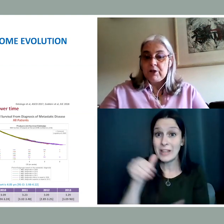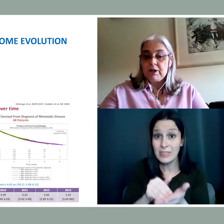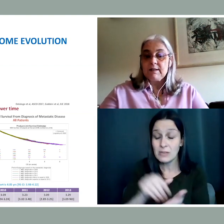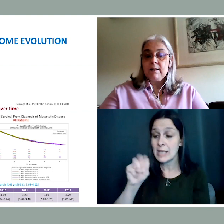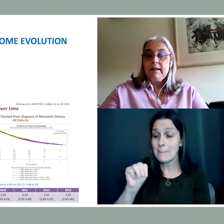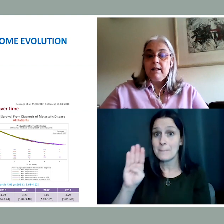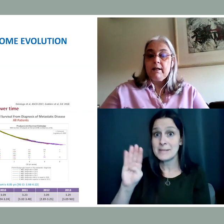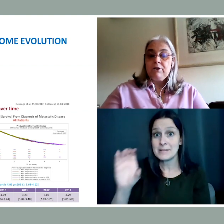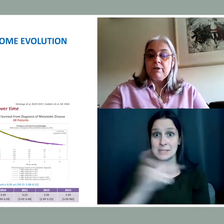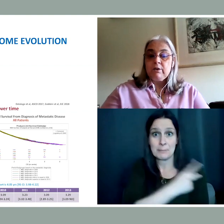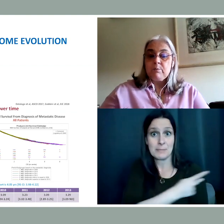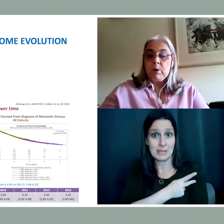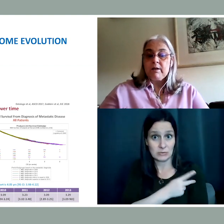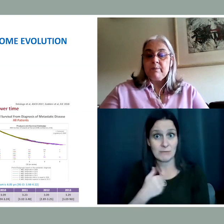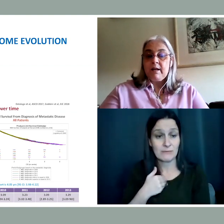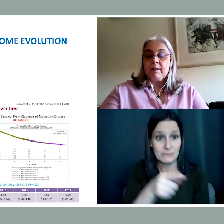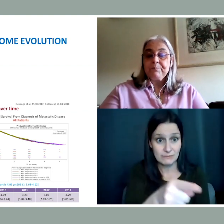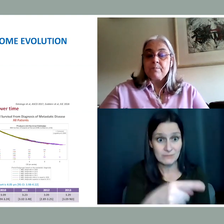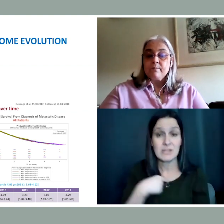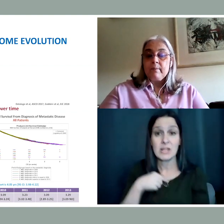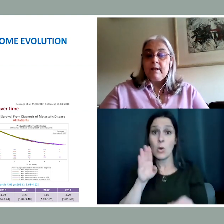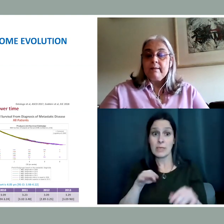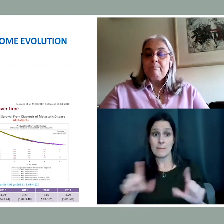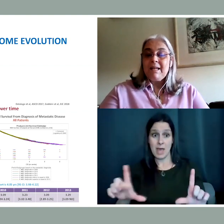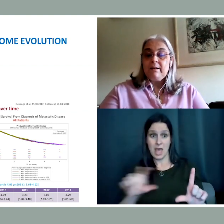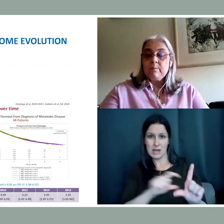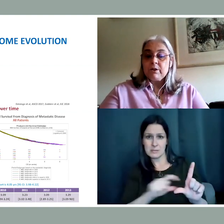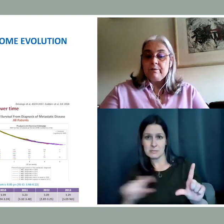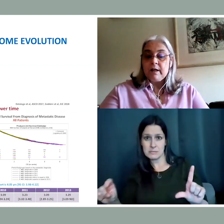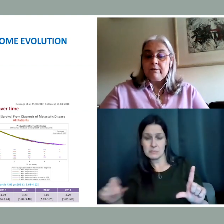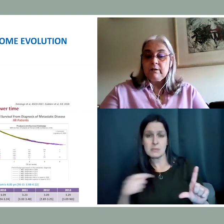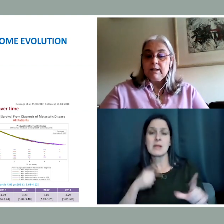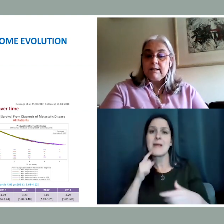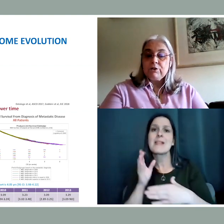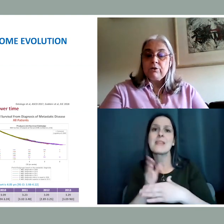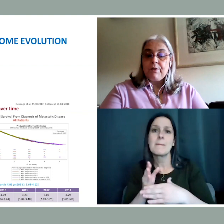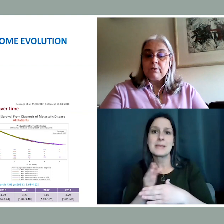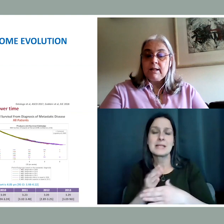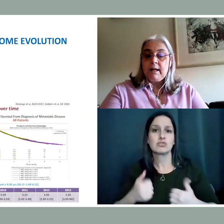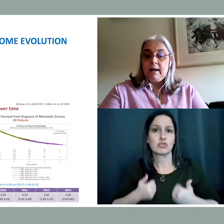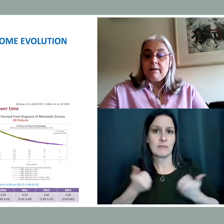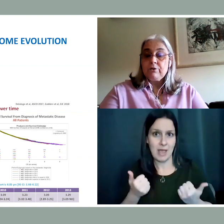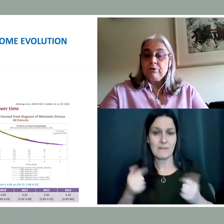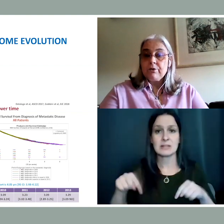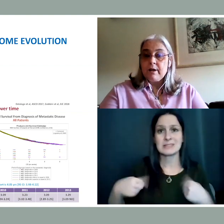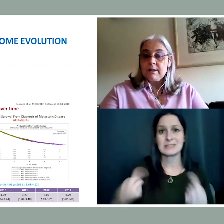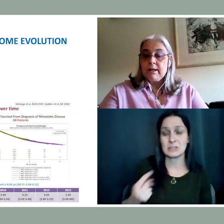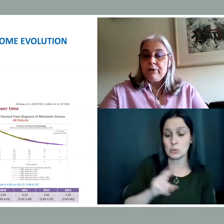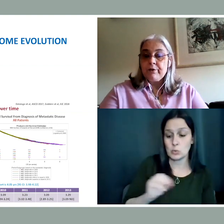cancer patients. And you see on the bottom there that the median survival since 2008